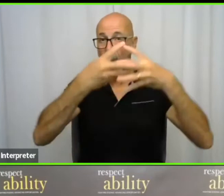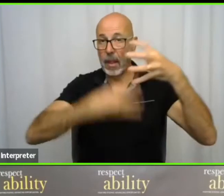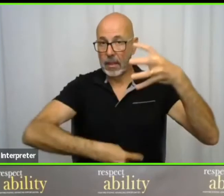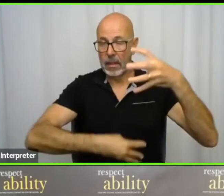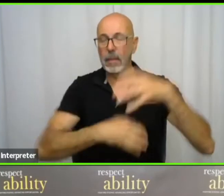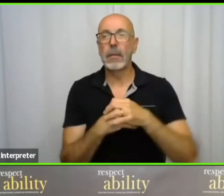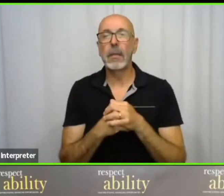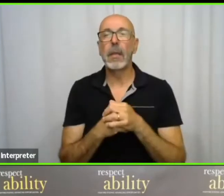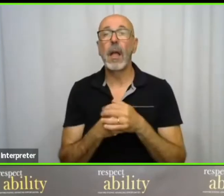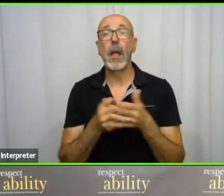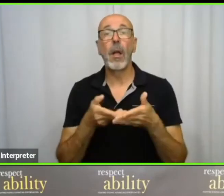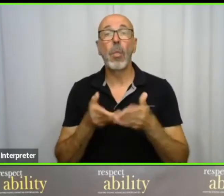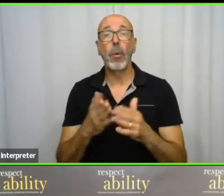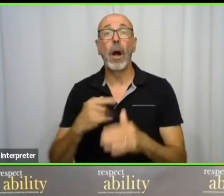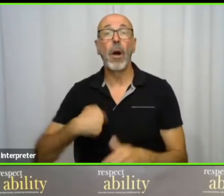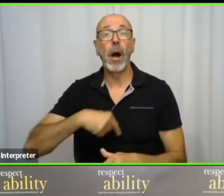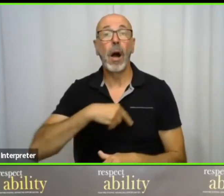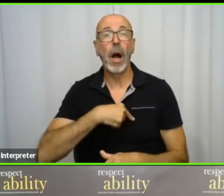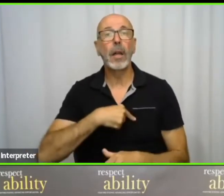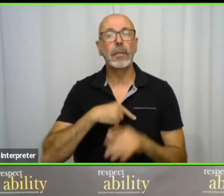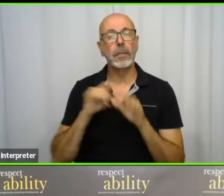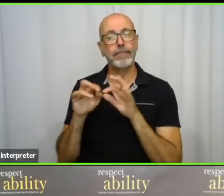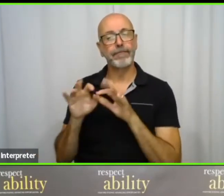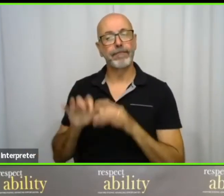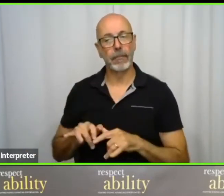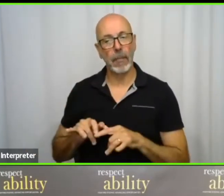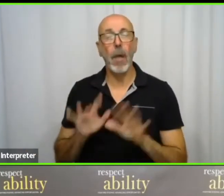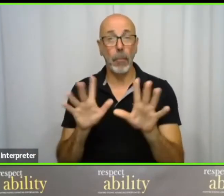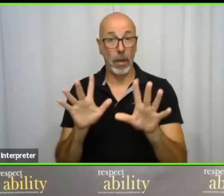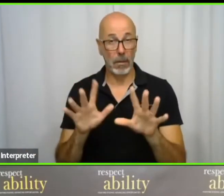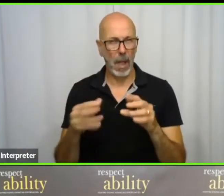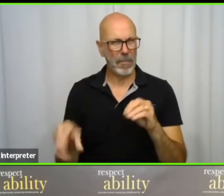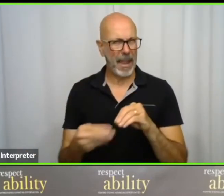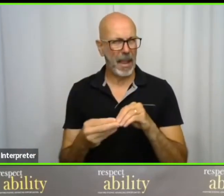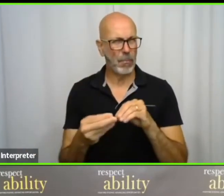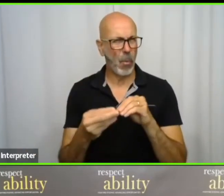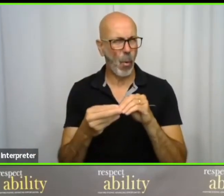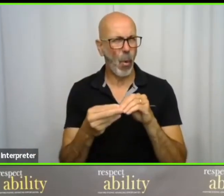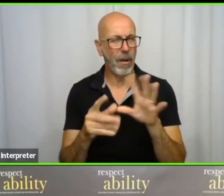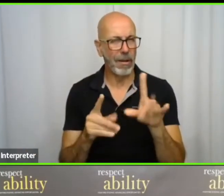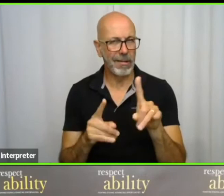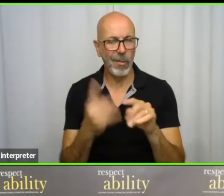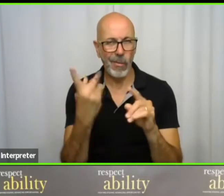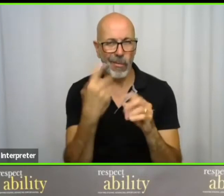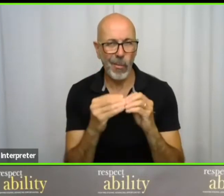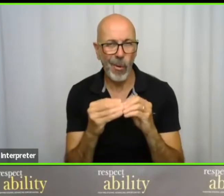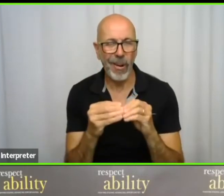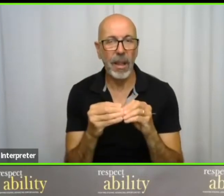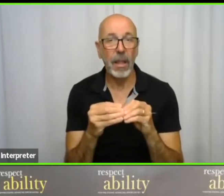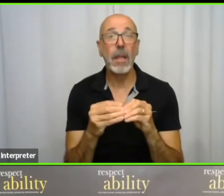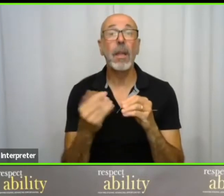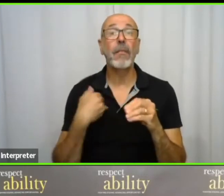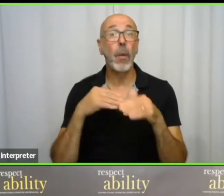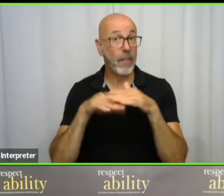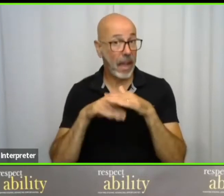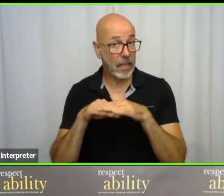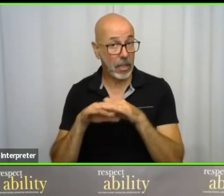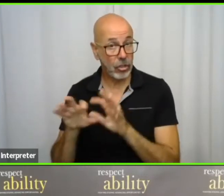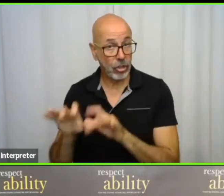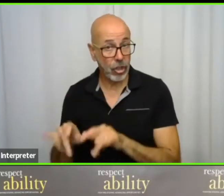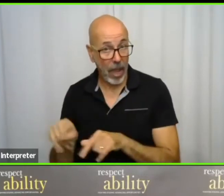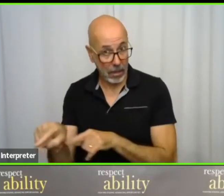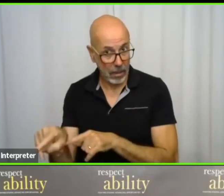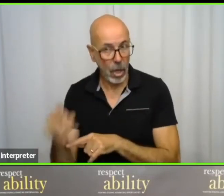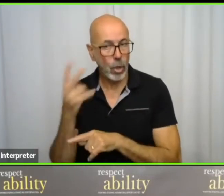allow us to put it in our commentary. But I'm going to go one step further. As long as you have access to the chat, you've